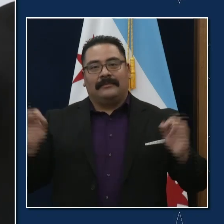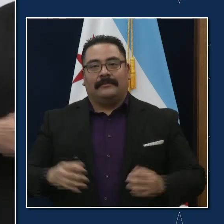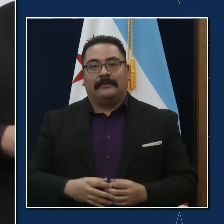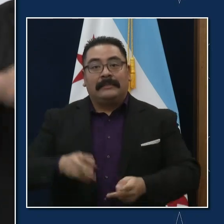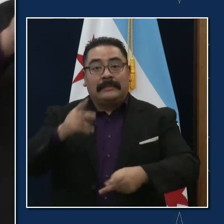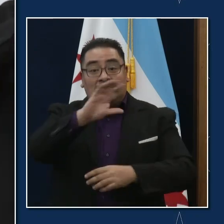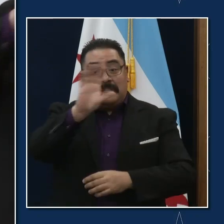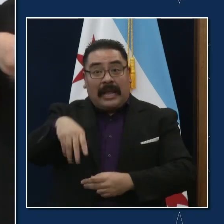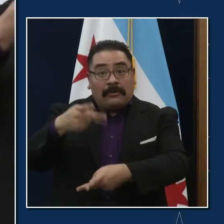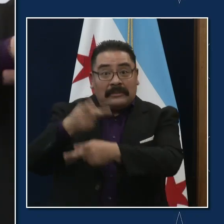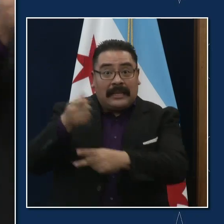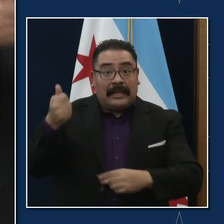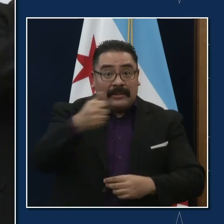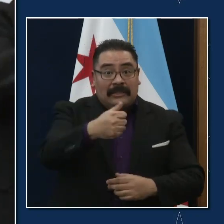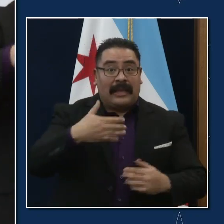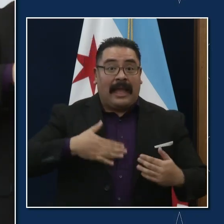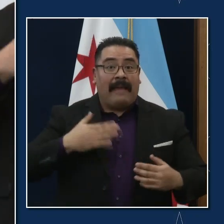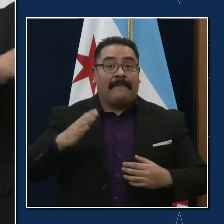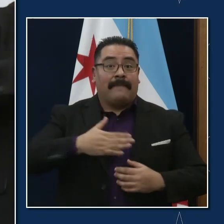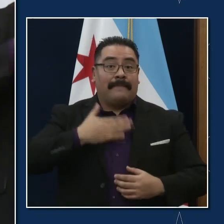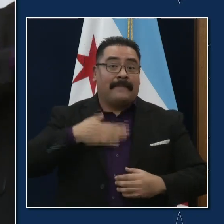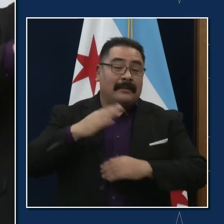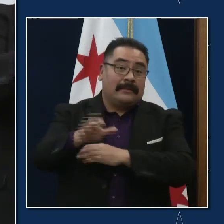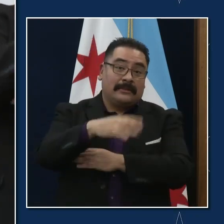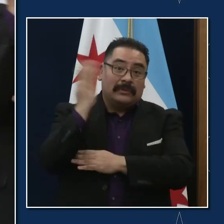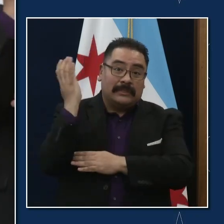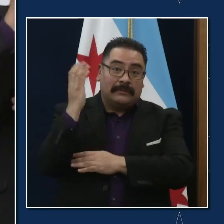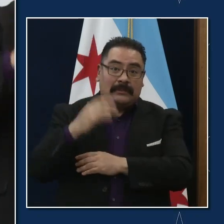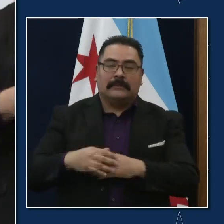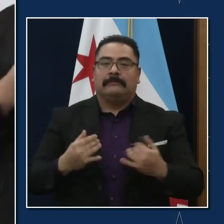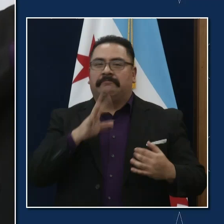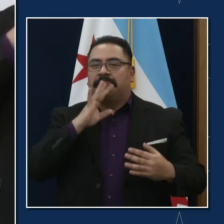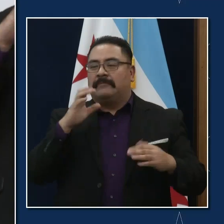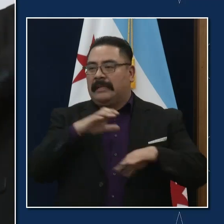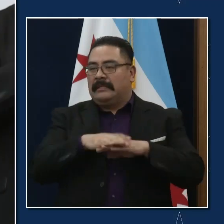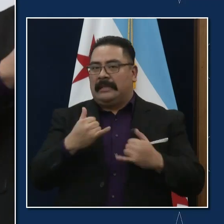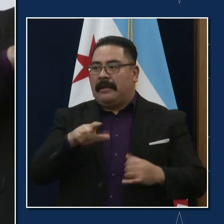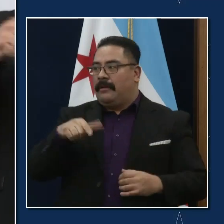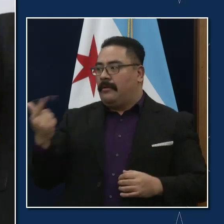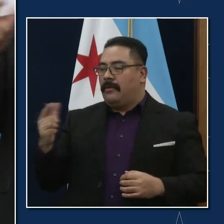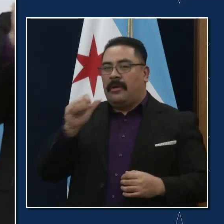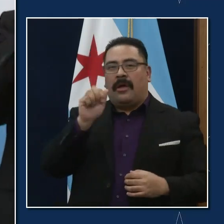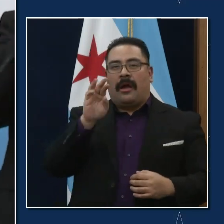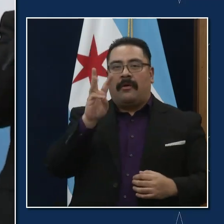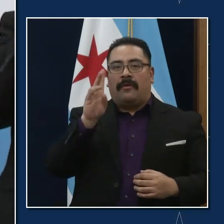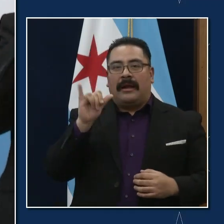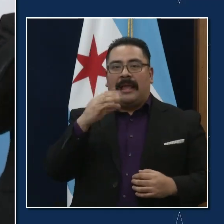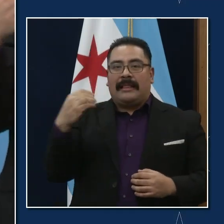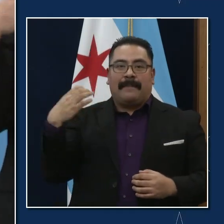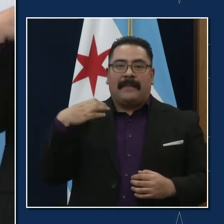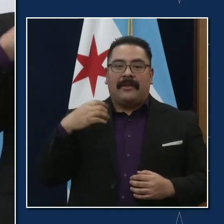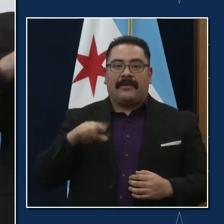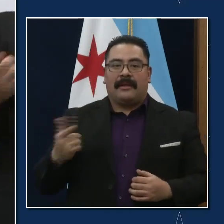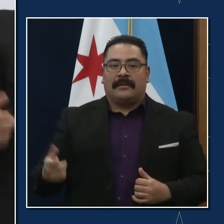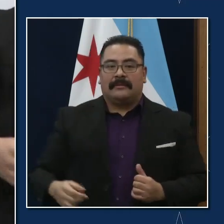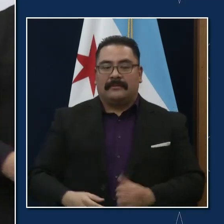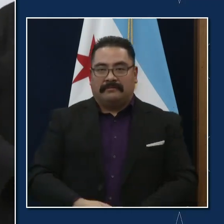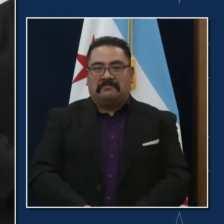Cuídese, Chicago, y que pase una feliz Navidad. Now I'll leave you back with Dr. Arwady and the mayor.